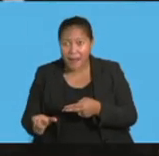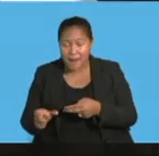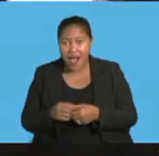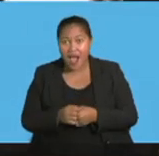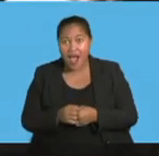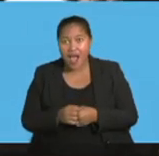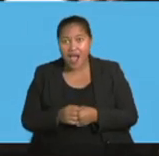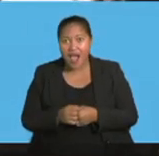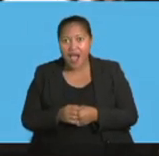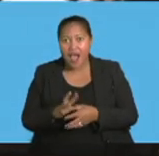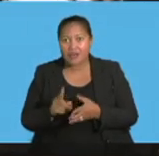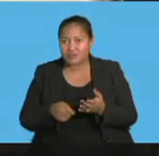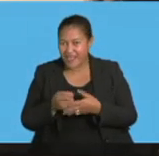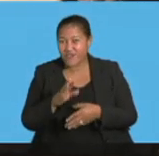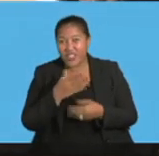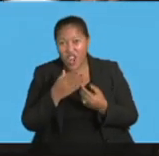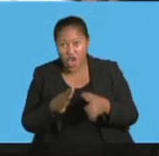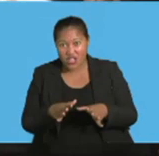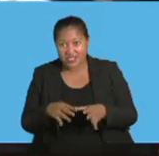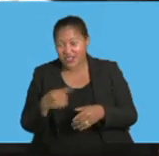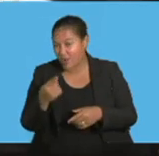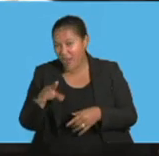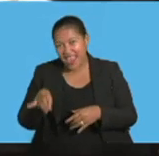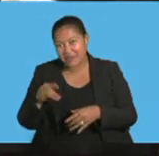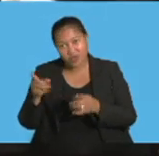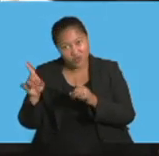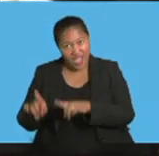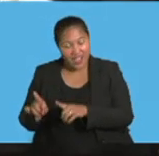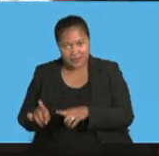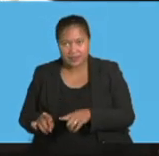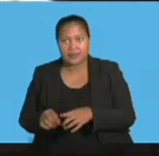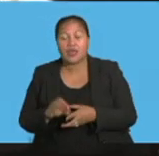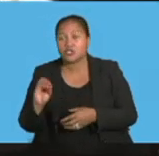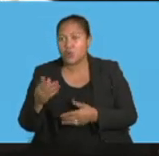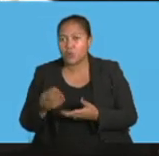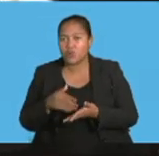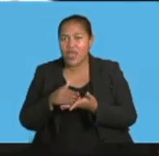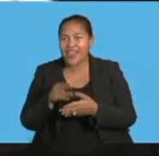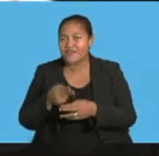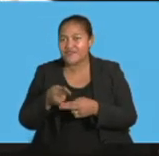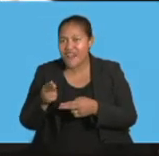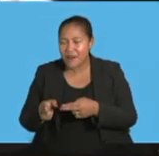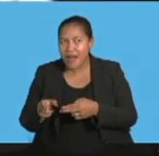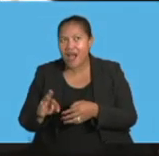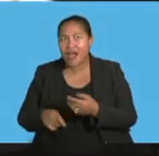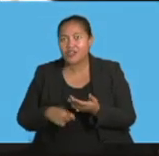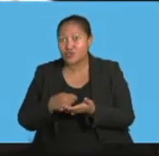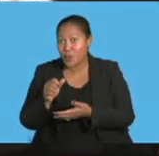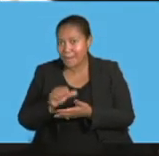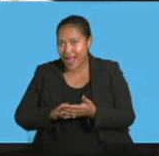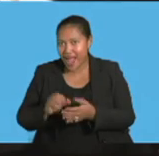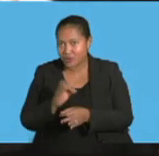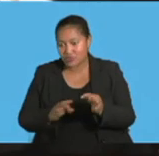compensate for the loss of the animal, and also to help the farmers rehabilitate in terms of buying replacement